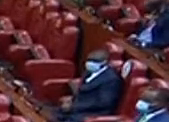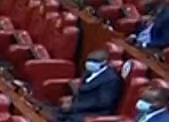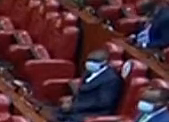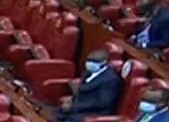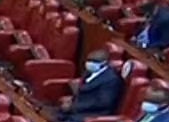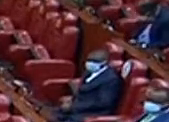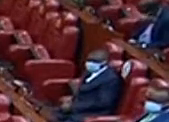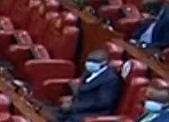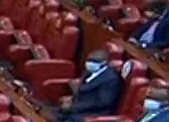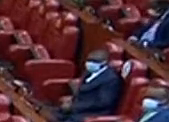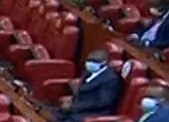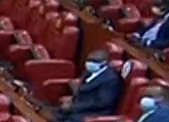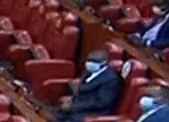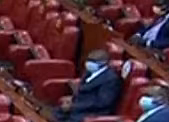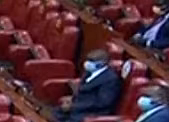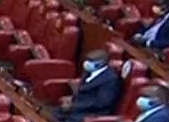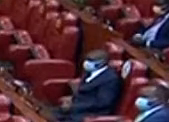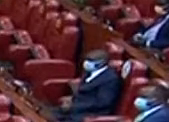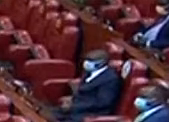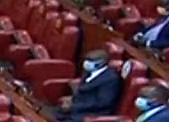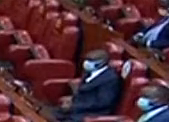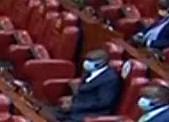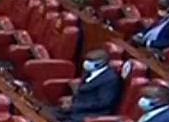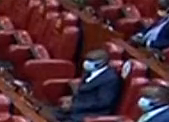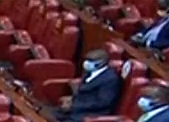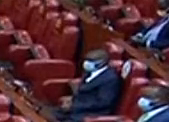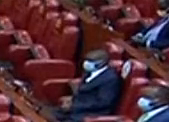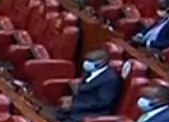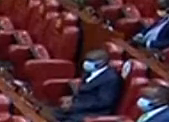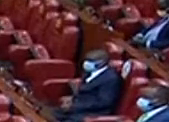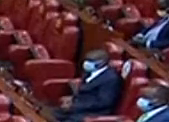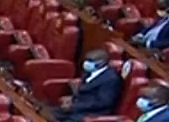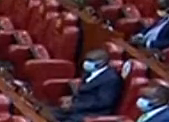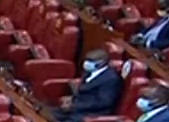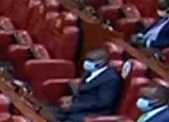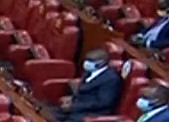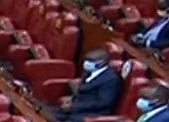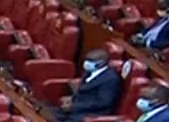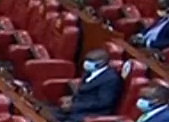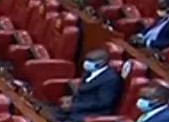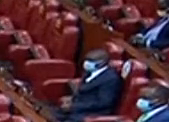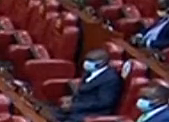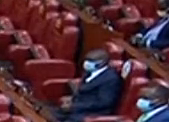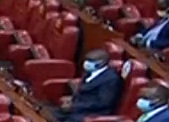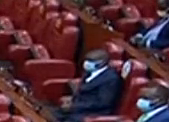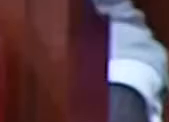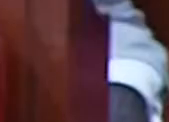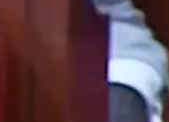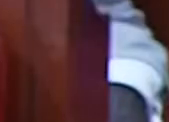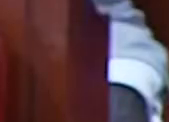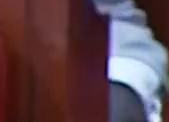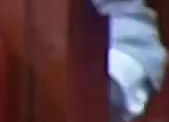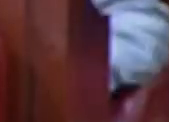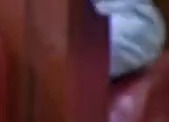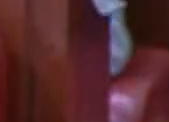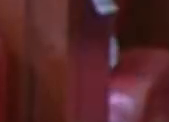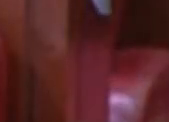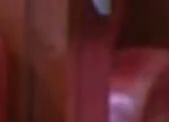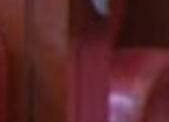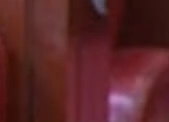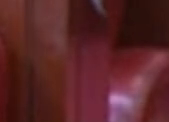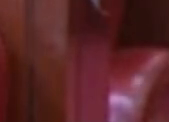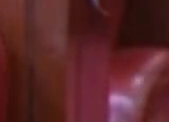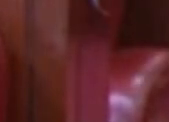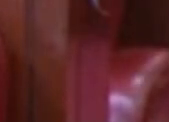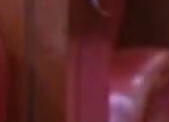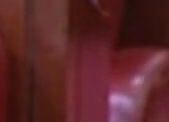of Parliamentary Service Commission, where you really stood firm, and as the employer of the late James